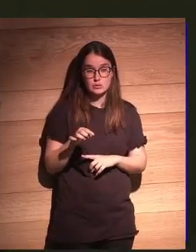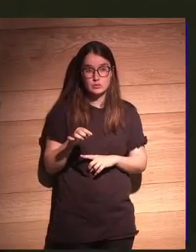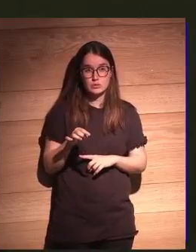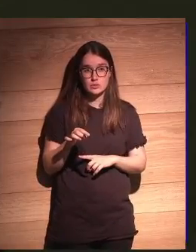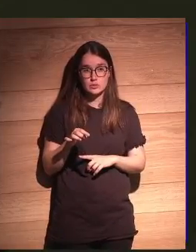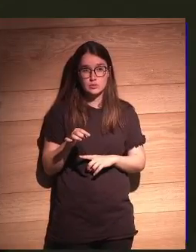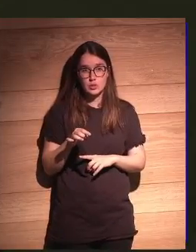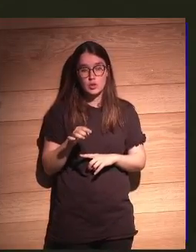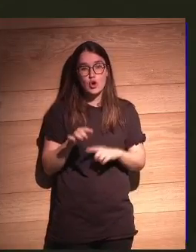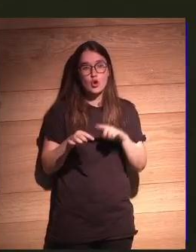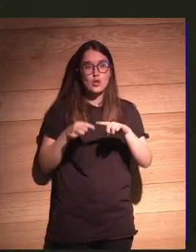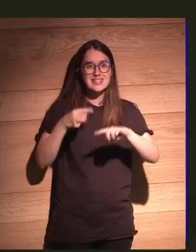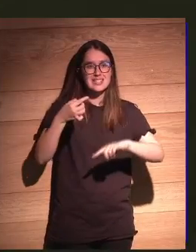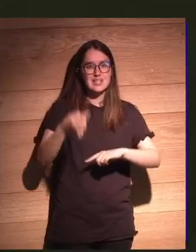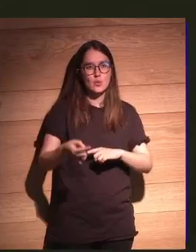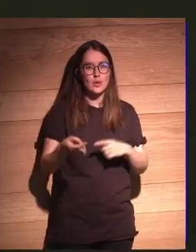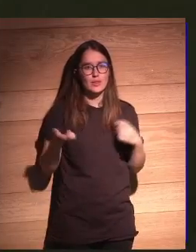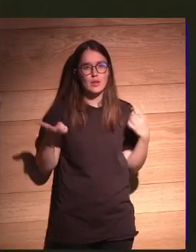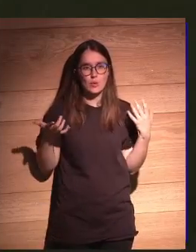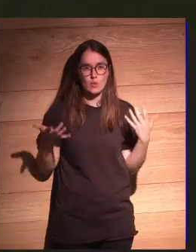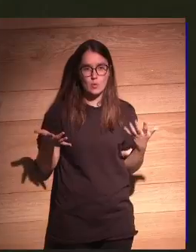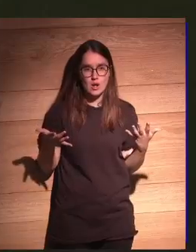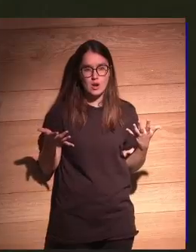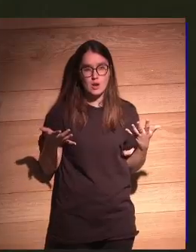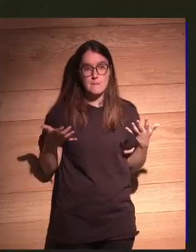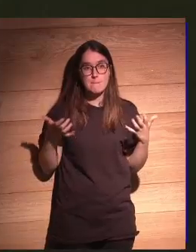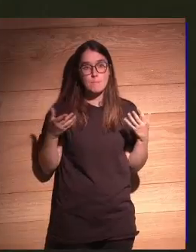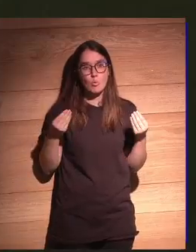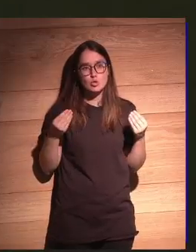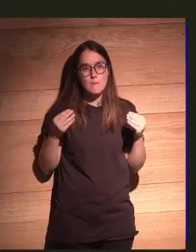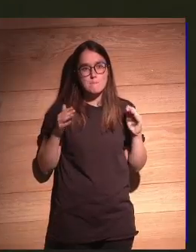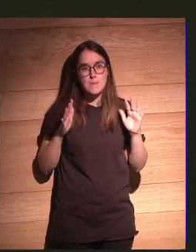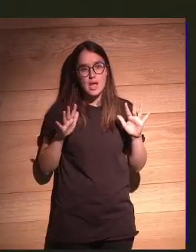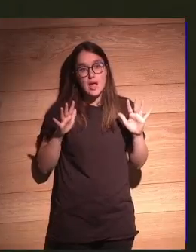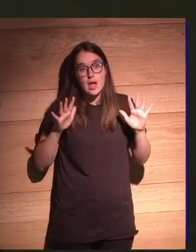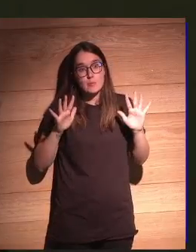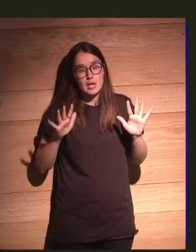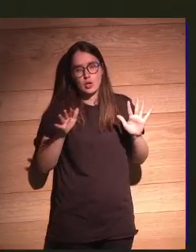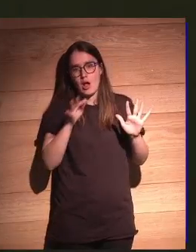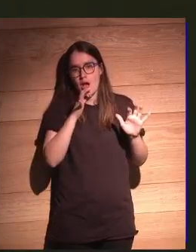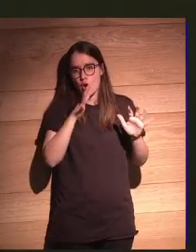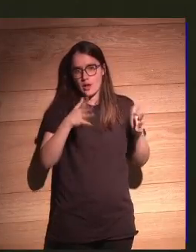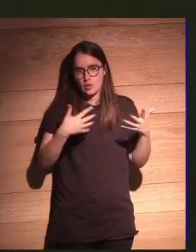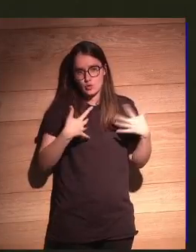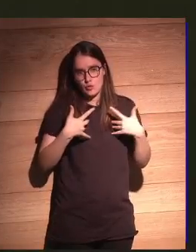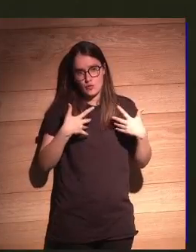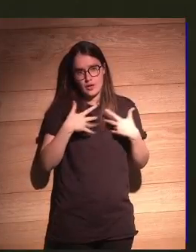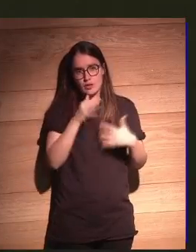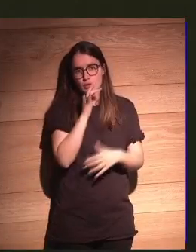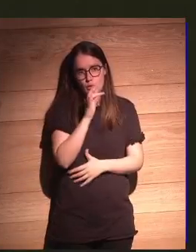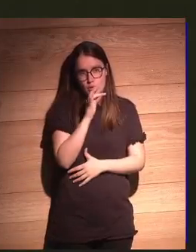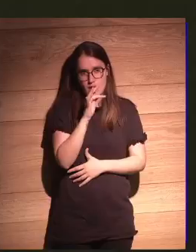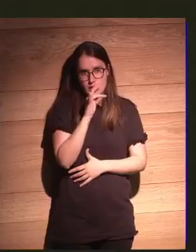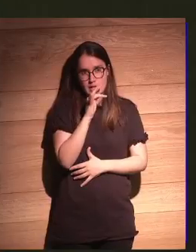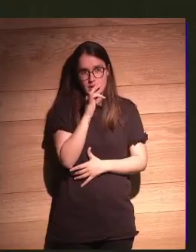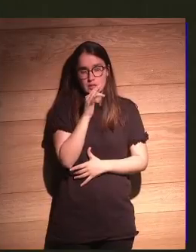we had. This brought about, as a consequence, many other problems that we are